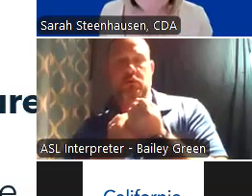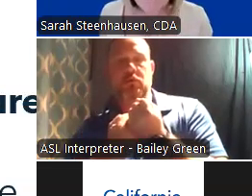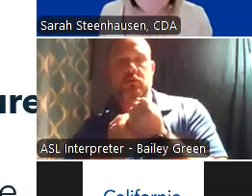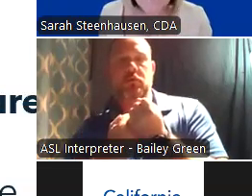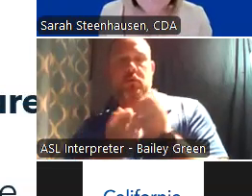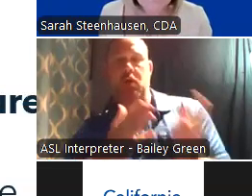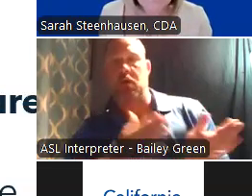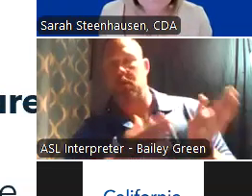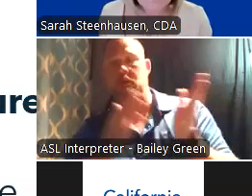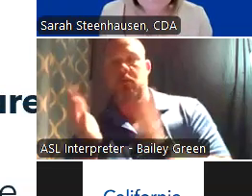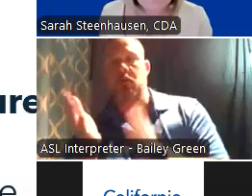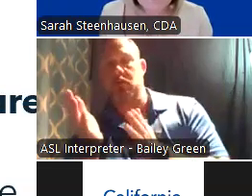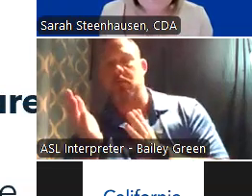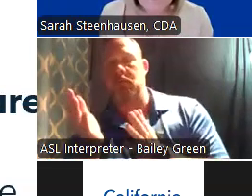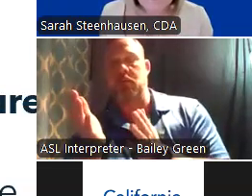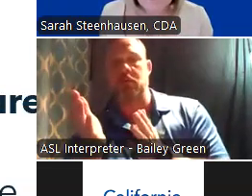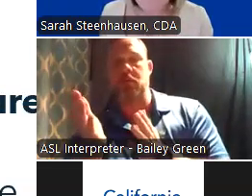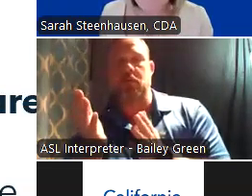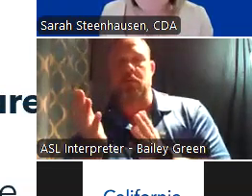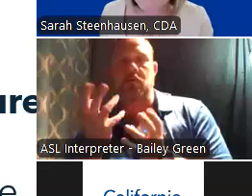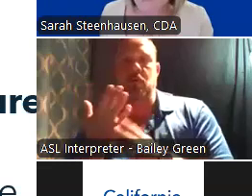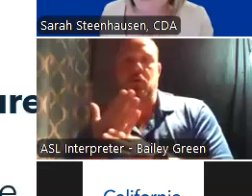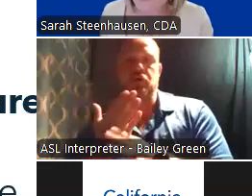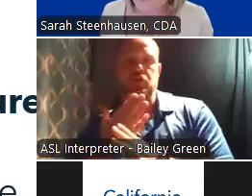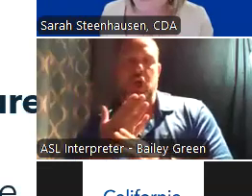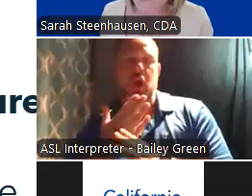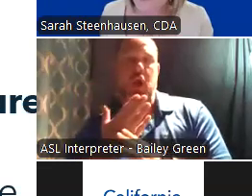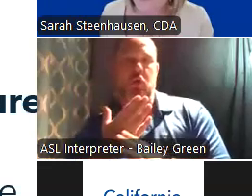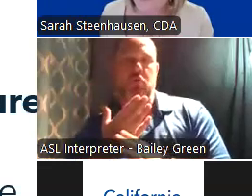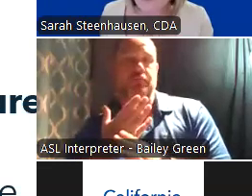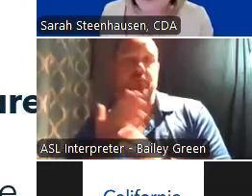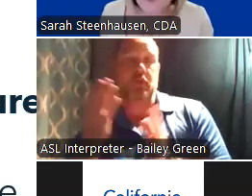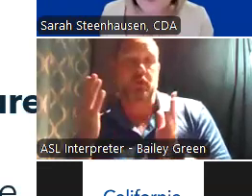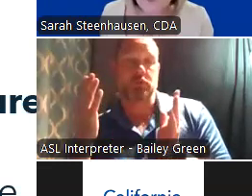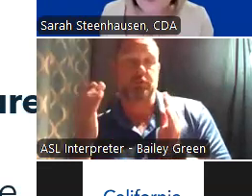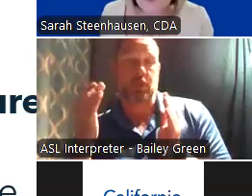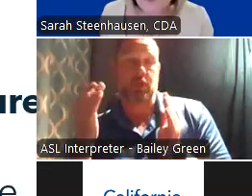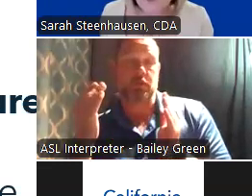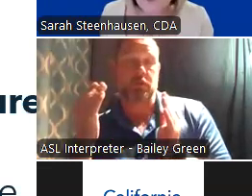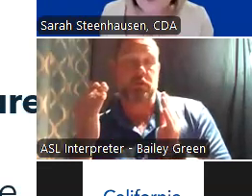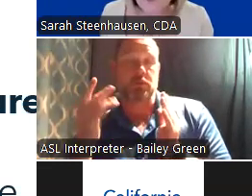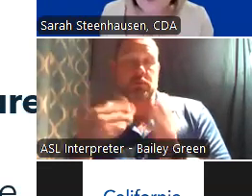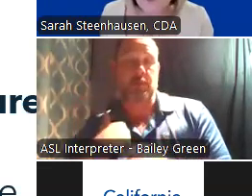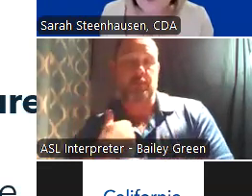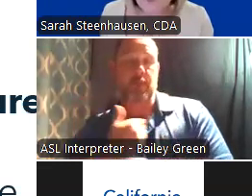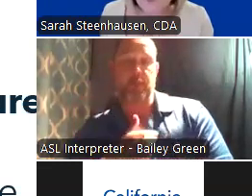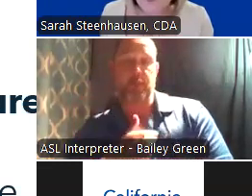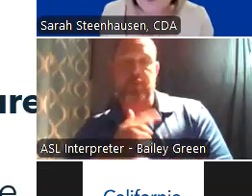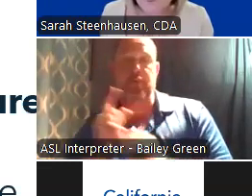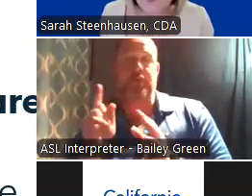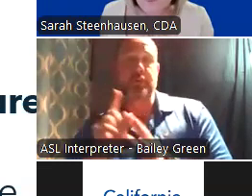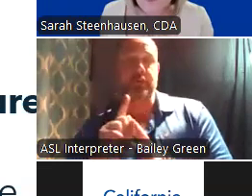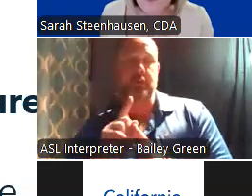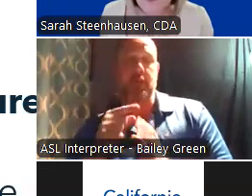on to the next slide. Just want to share with all of you of what you can expect as a committee member or attending as a